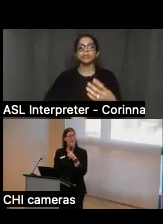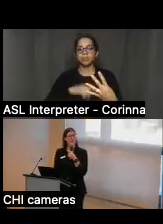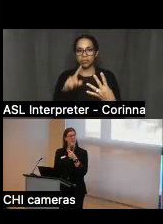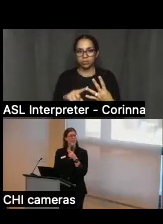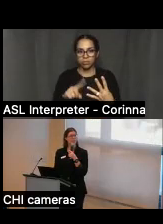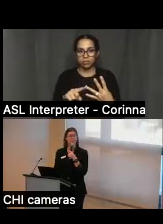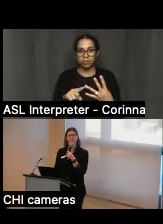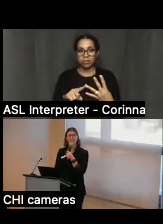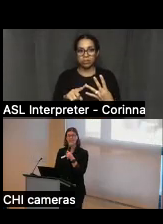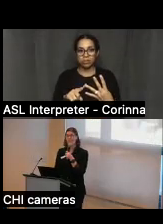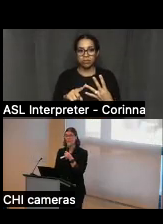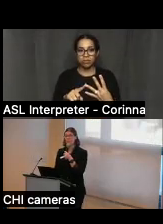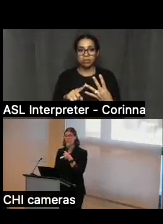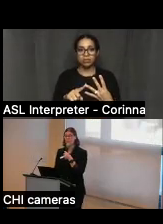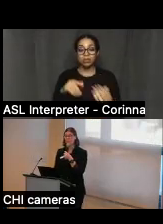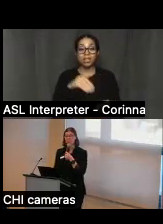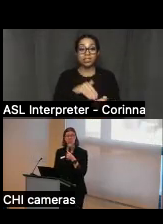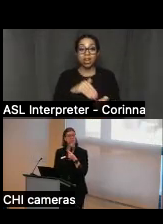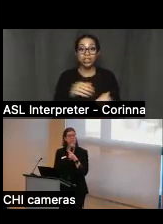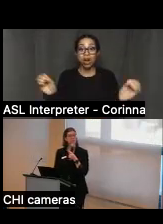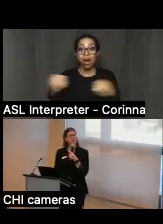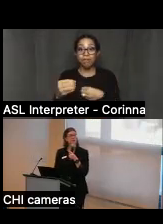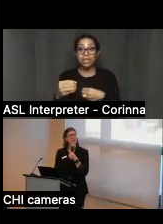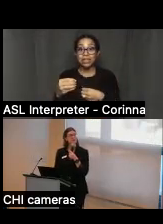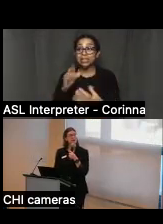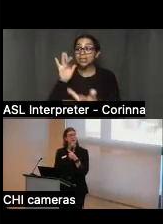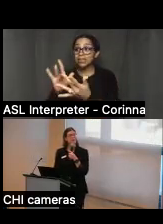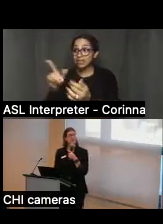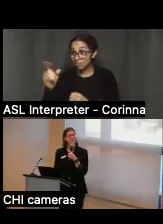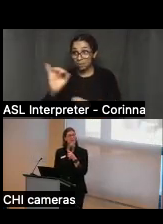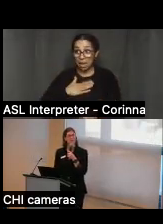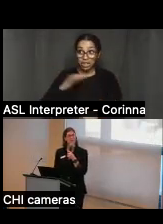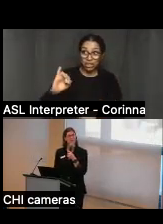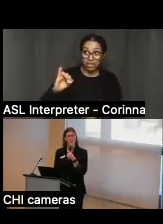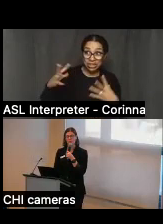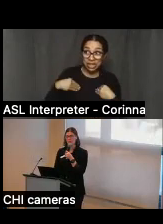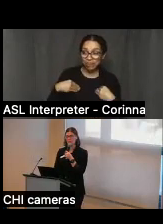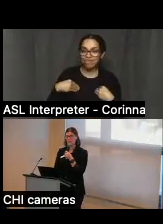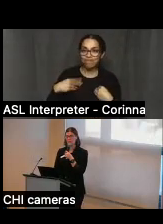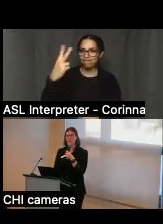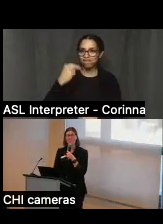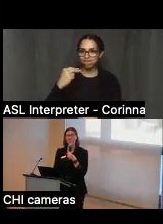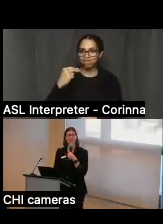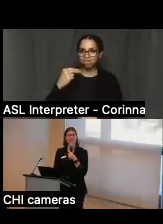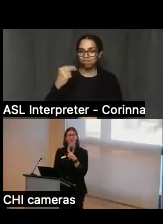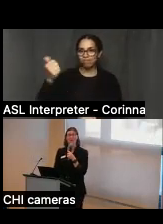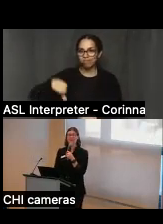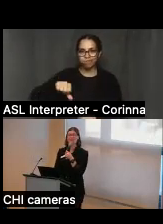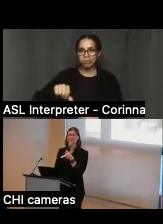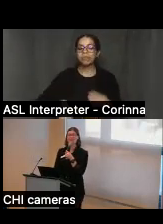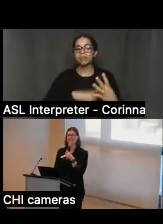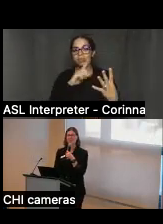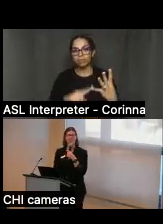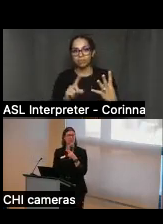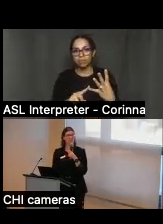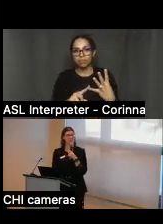office or clinic didn't accept my insurance coverage type. And lastly, it's those who reported that they didn't have a way to